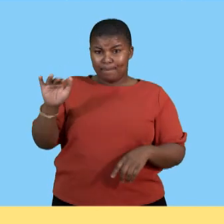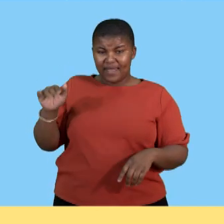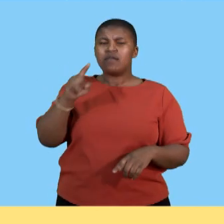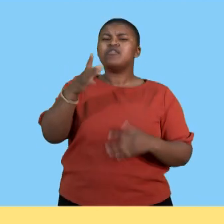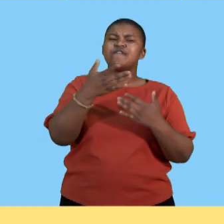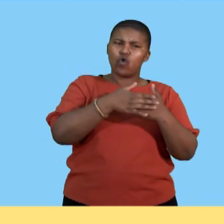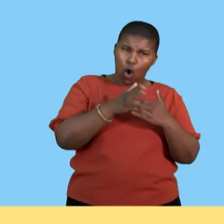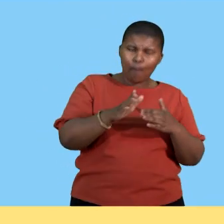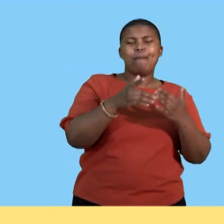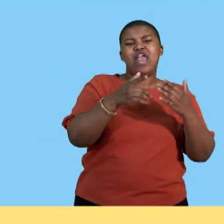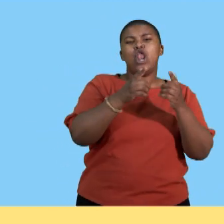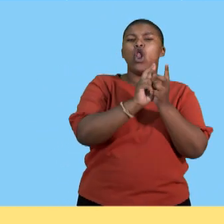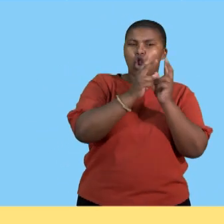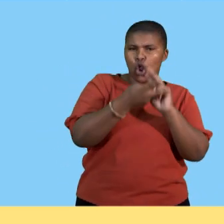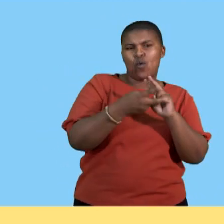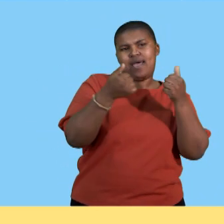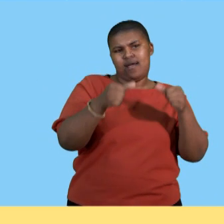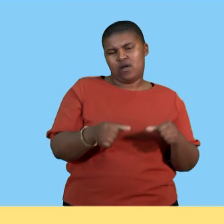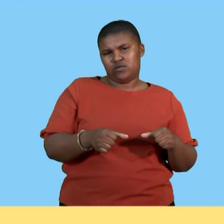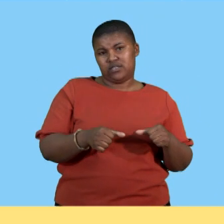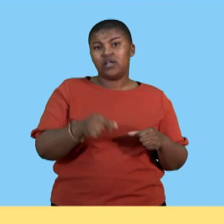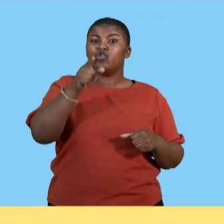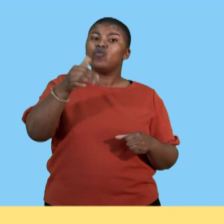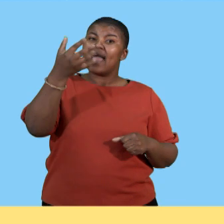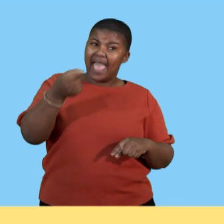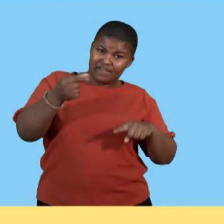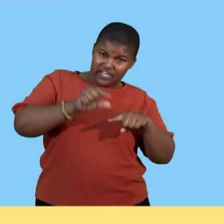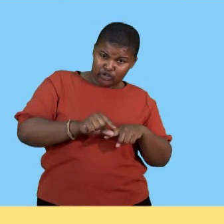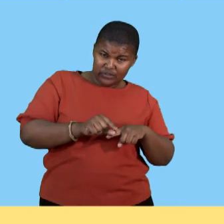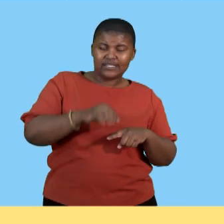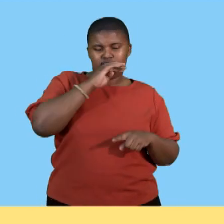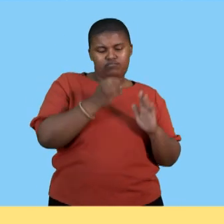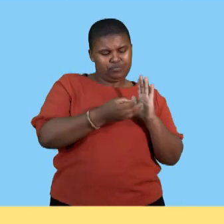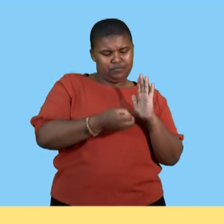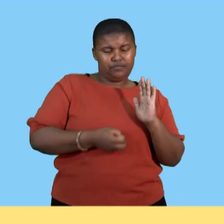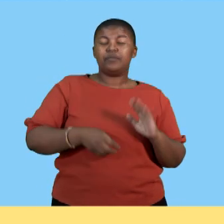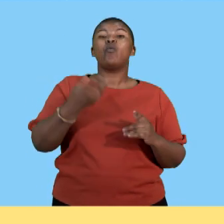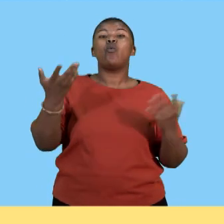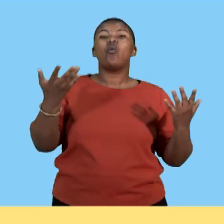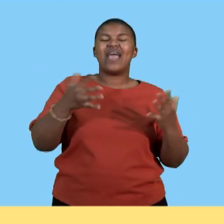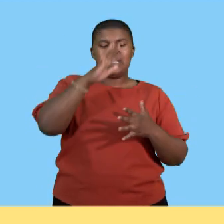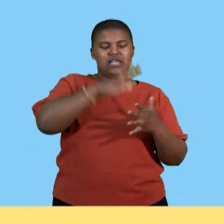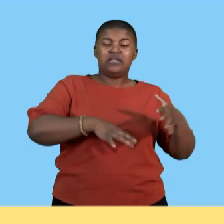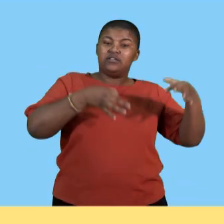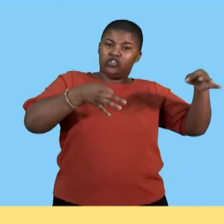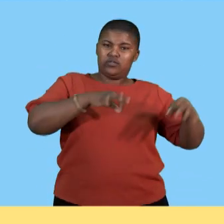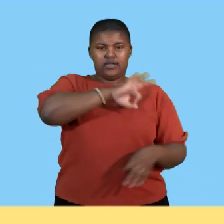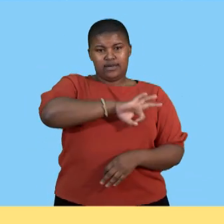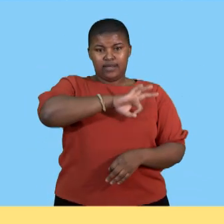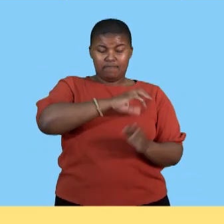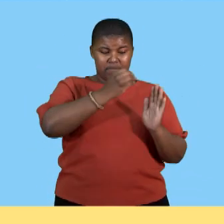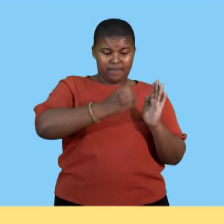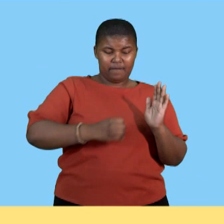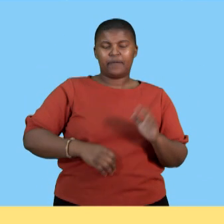account, Now that we have our interest, let's go and record that in the statement of comprehensive